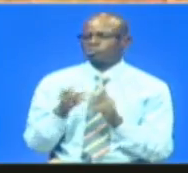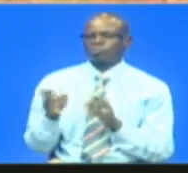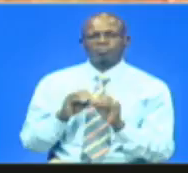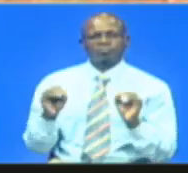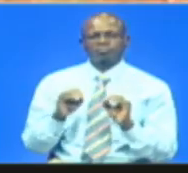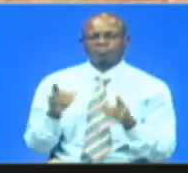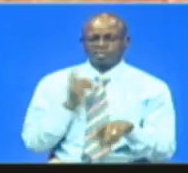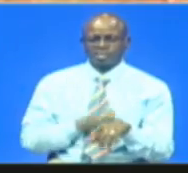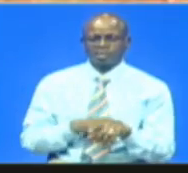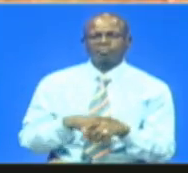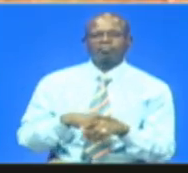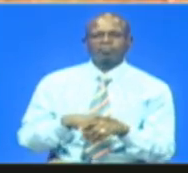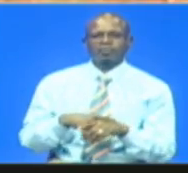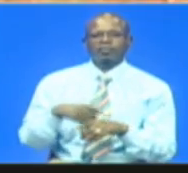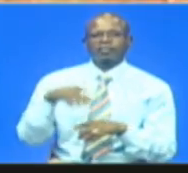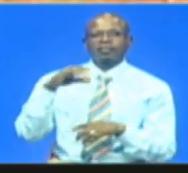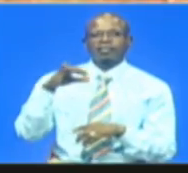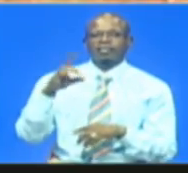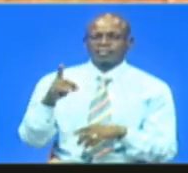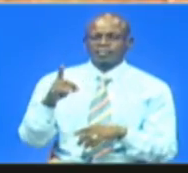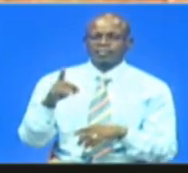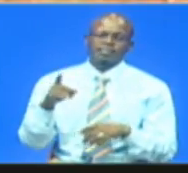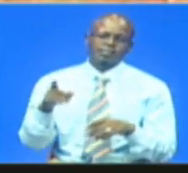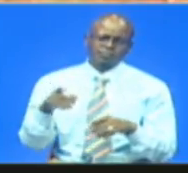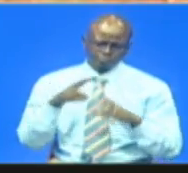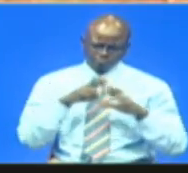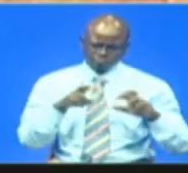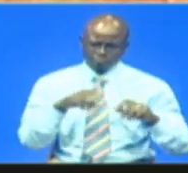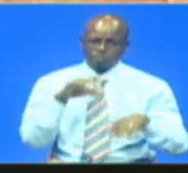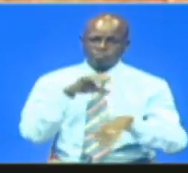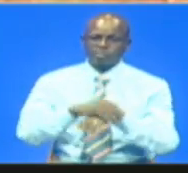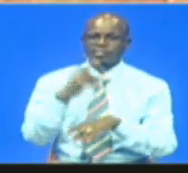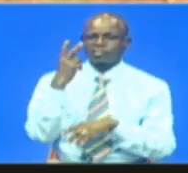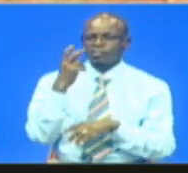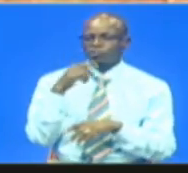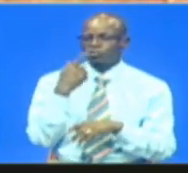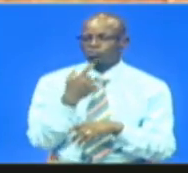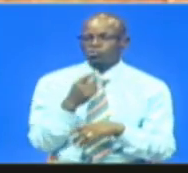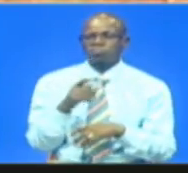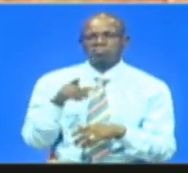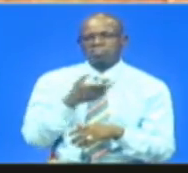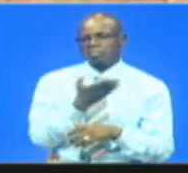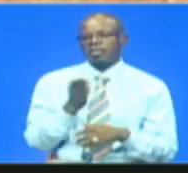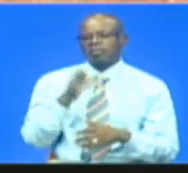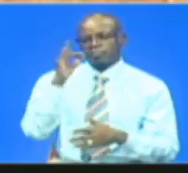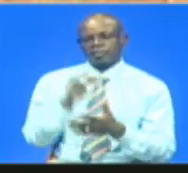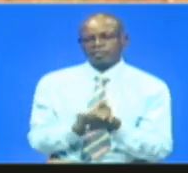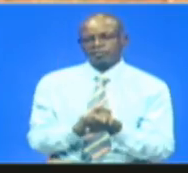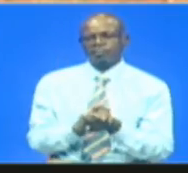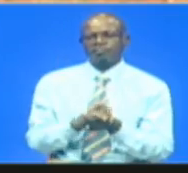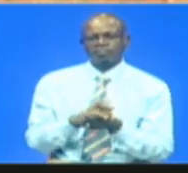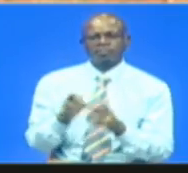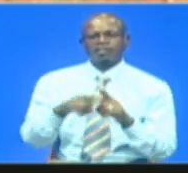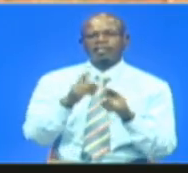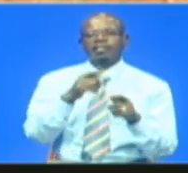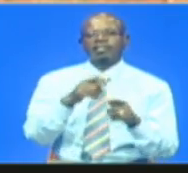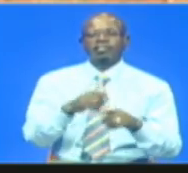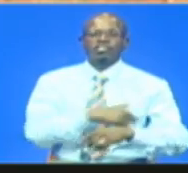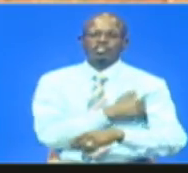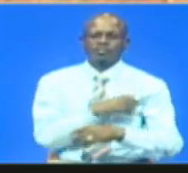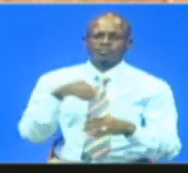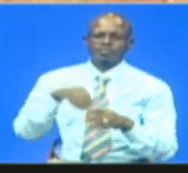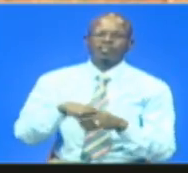and an operation to flush out suspects that are believed to have taken part in the murder of the chief here in Kamaindi and that of